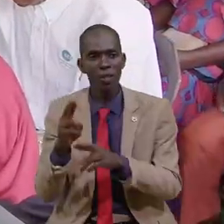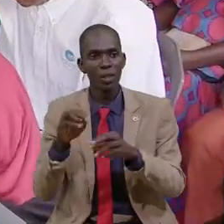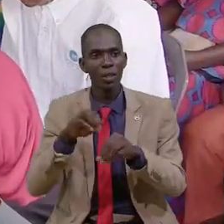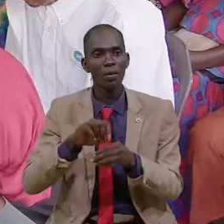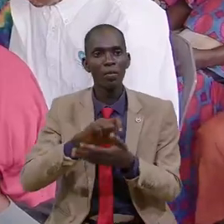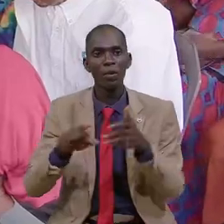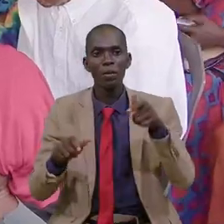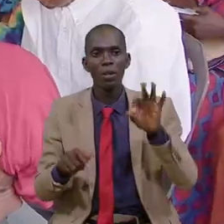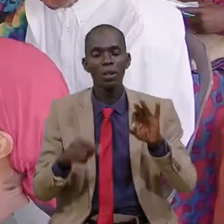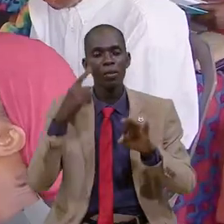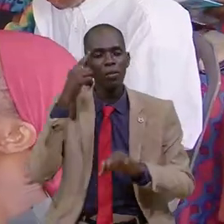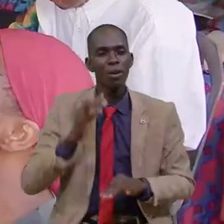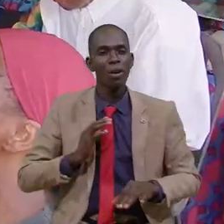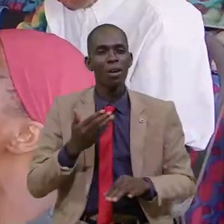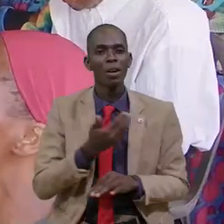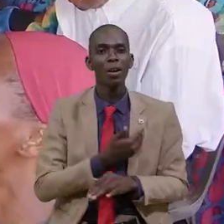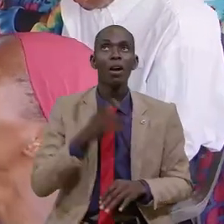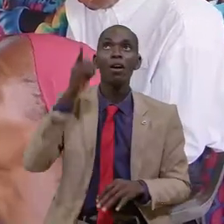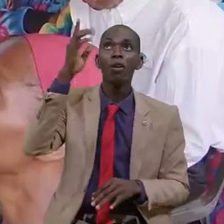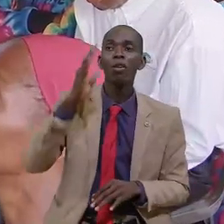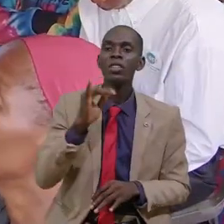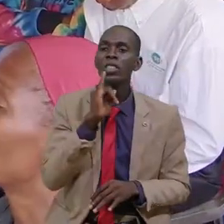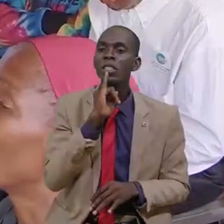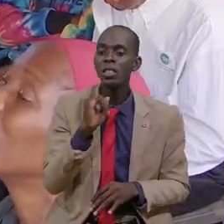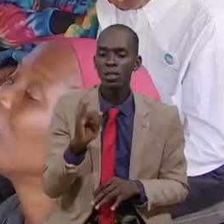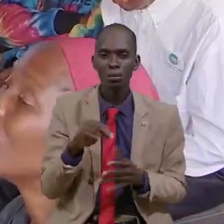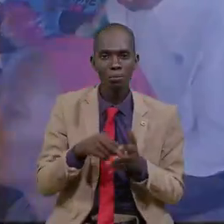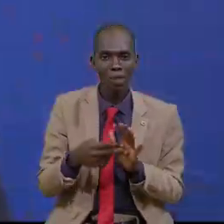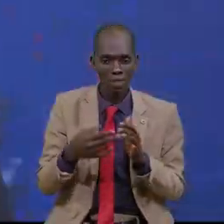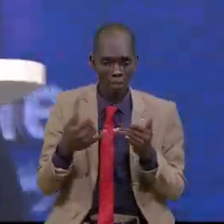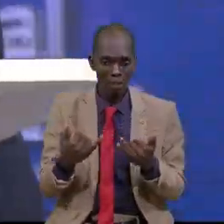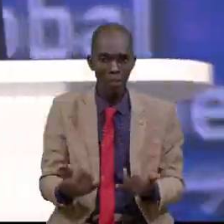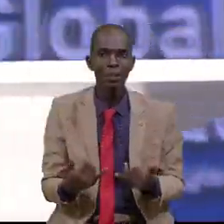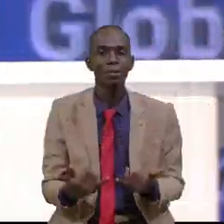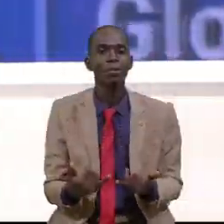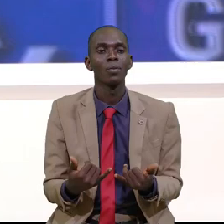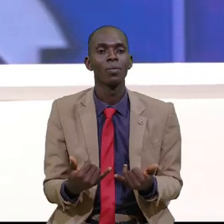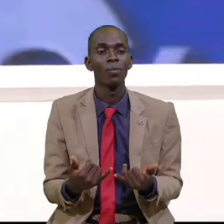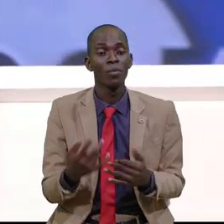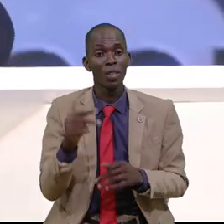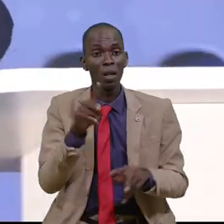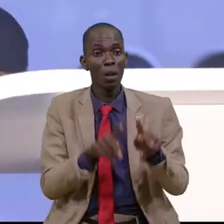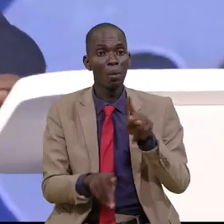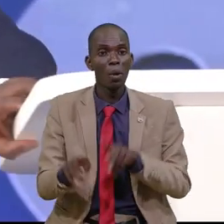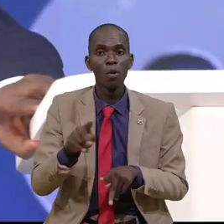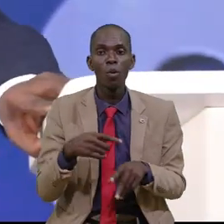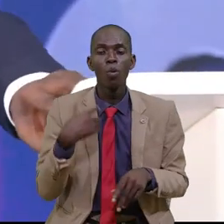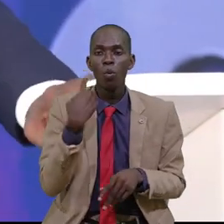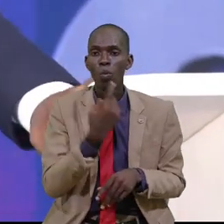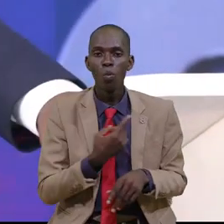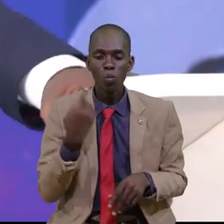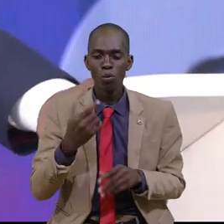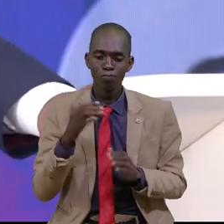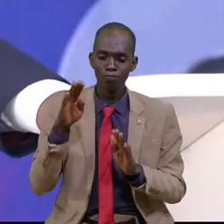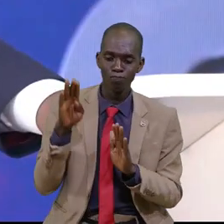God is, not was, even now, the people who relegate his